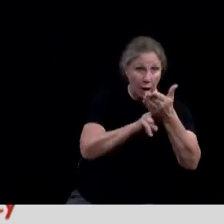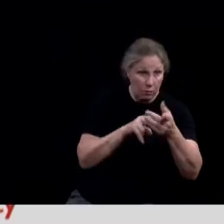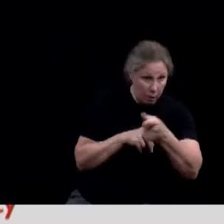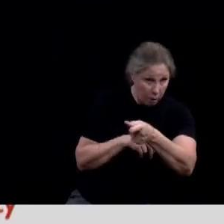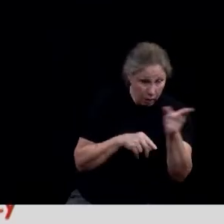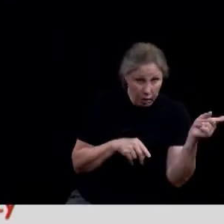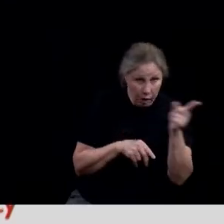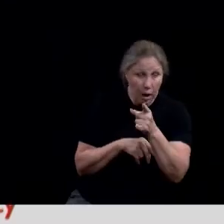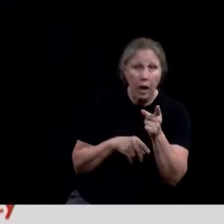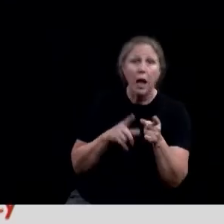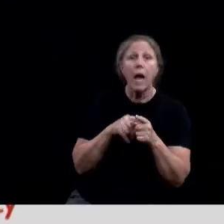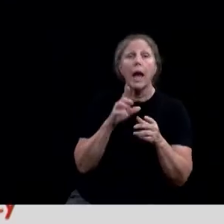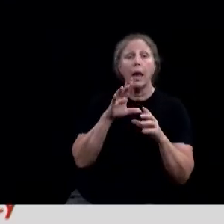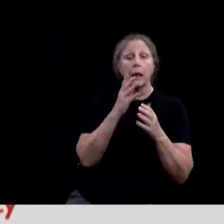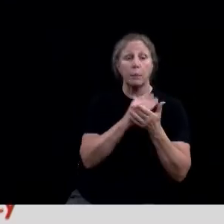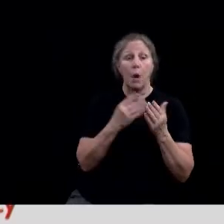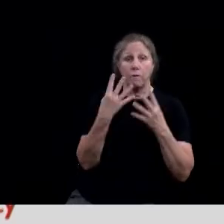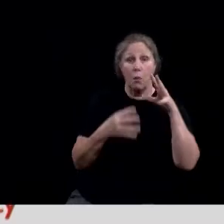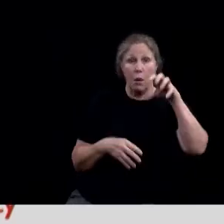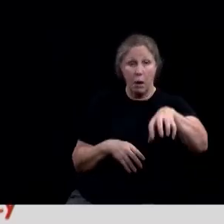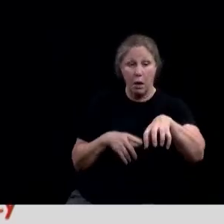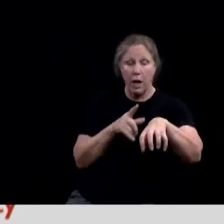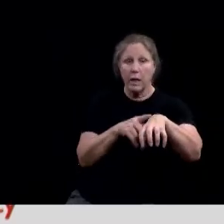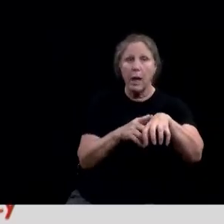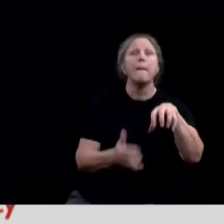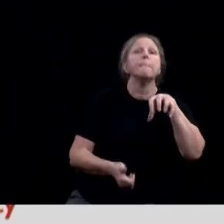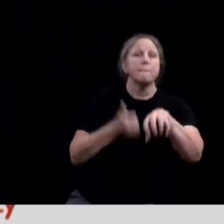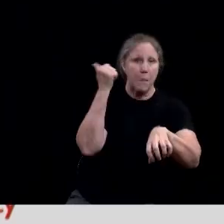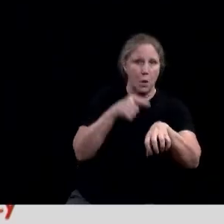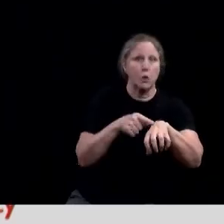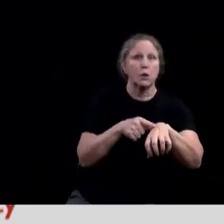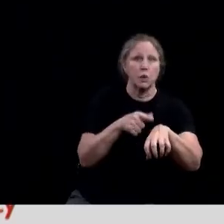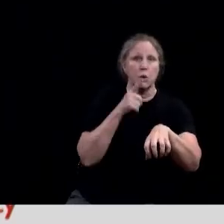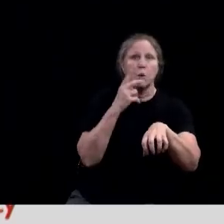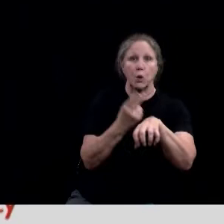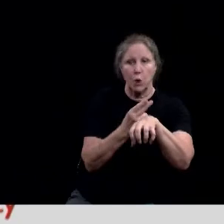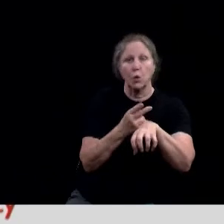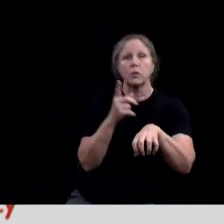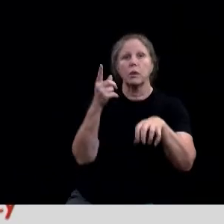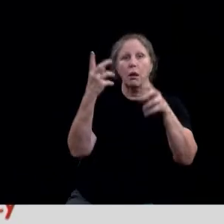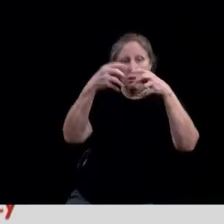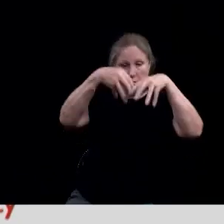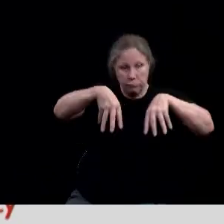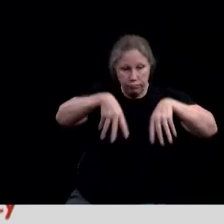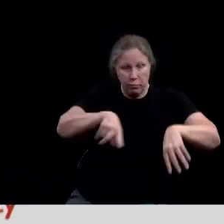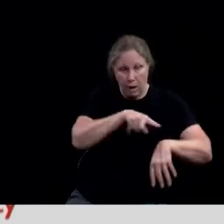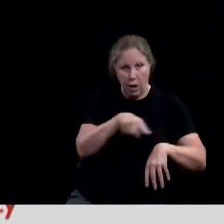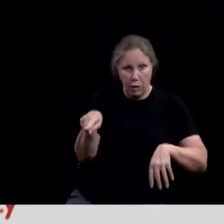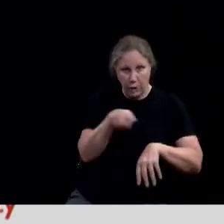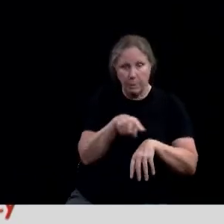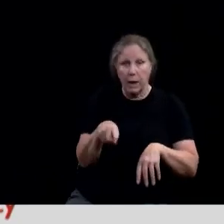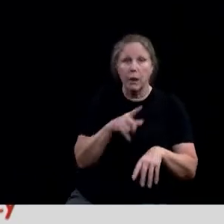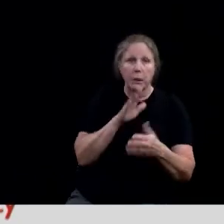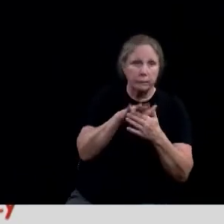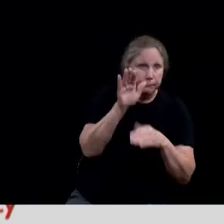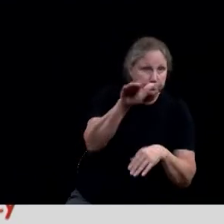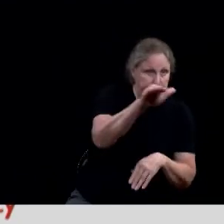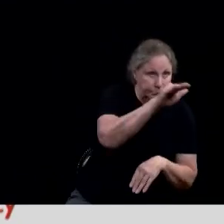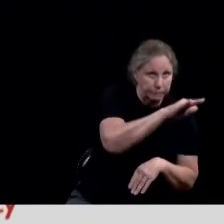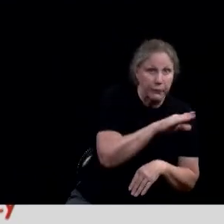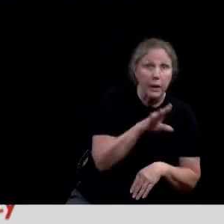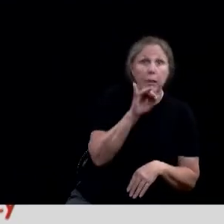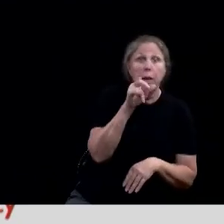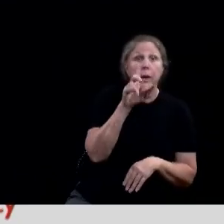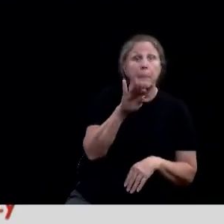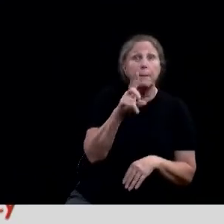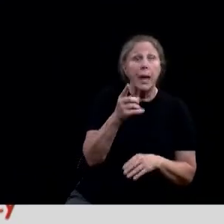for those subs to come into the project. And that's why we're approaching the bidding of phase 4 with a special kind of eye